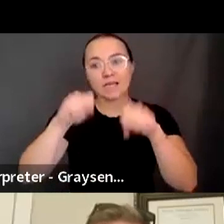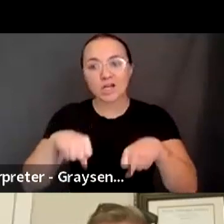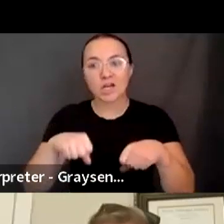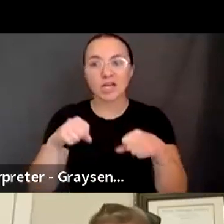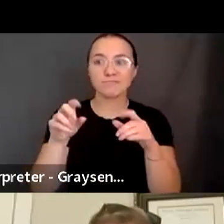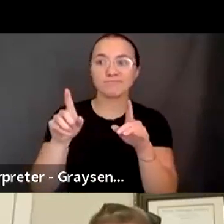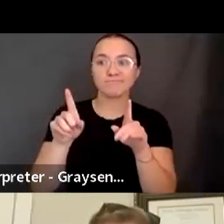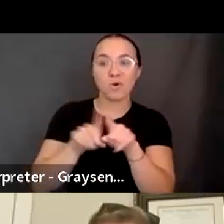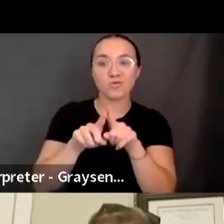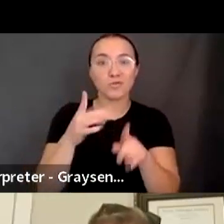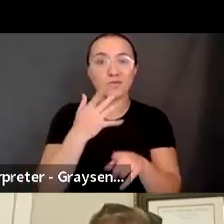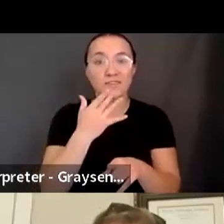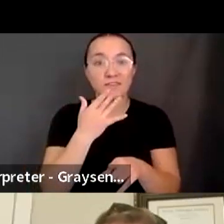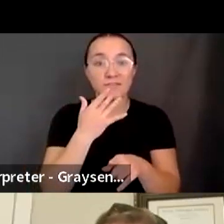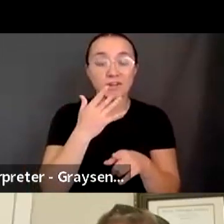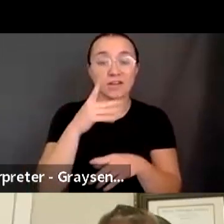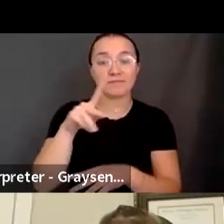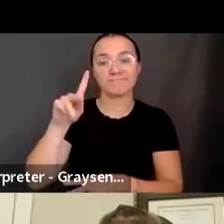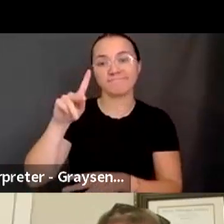physician-assisted suicide